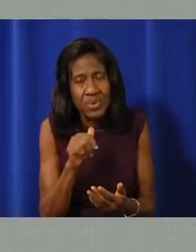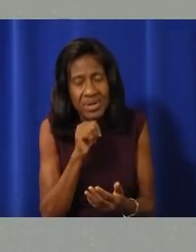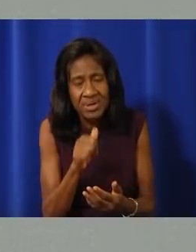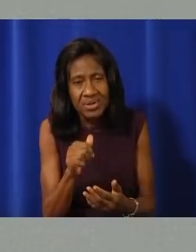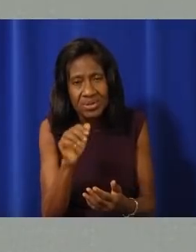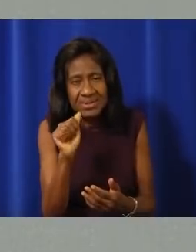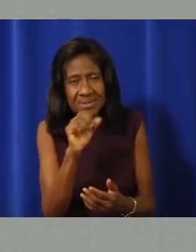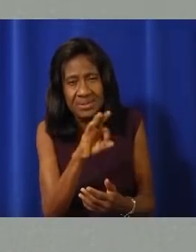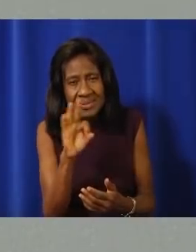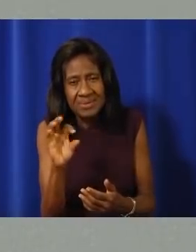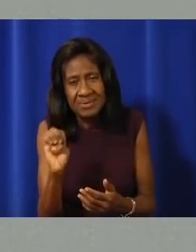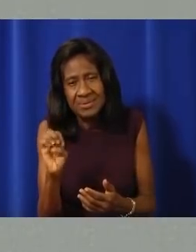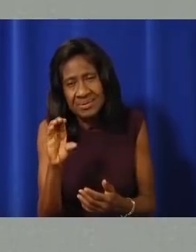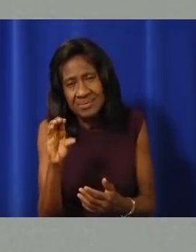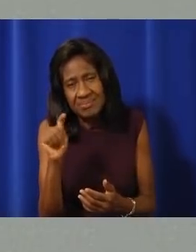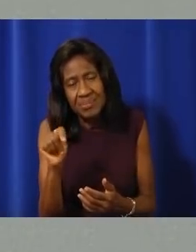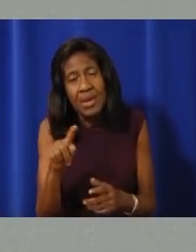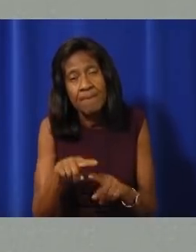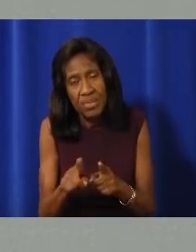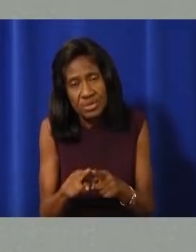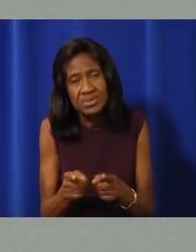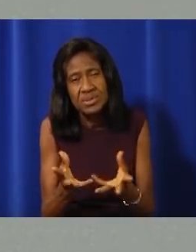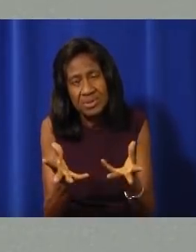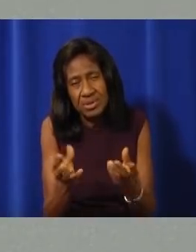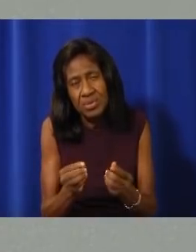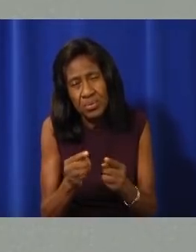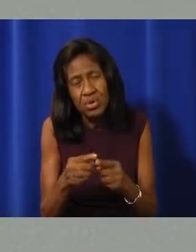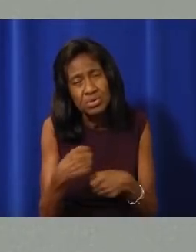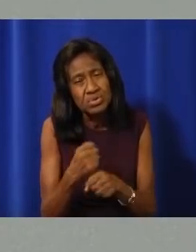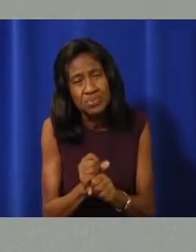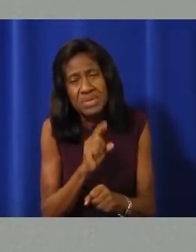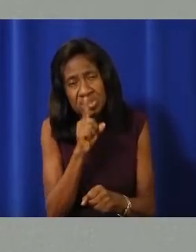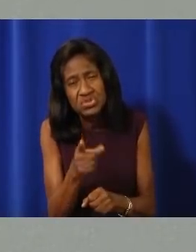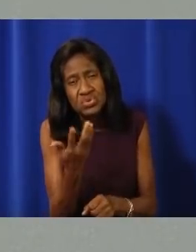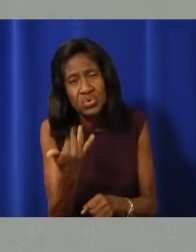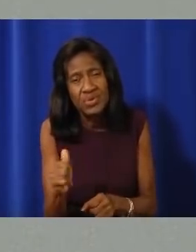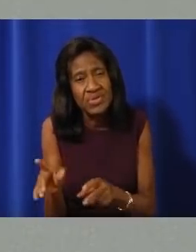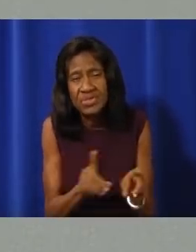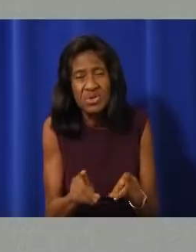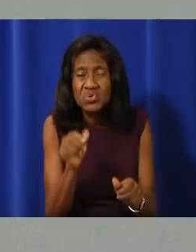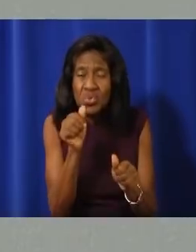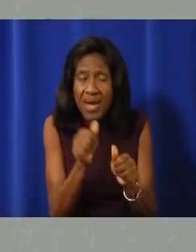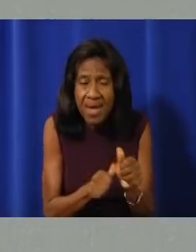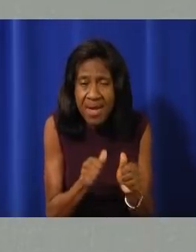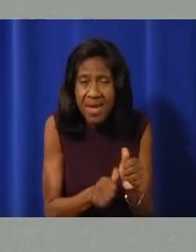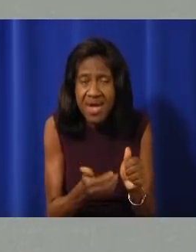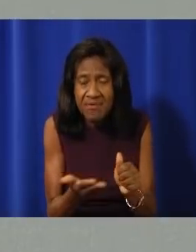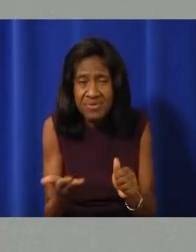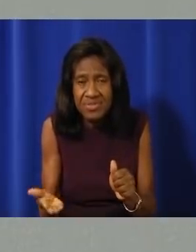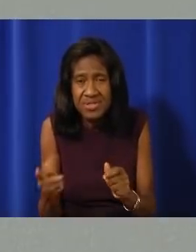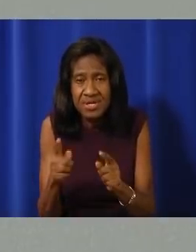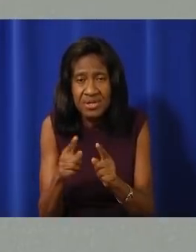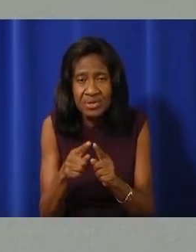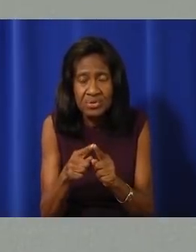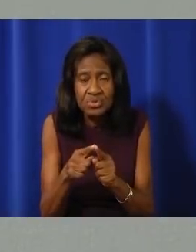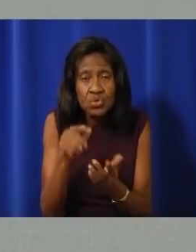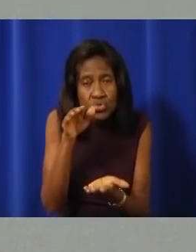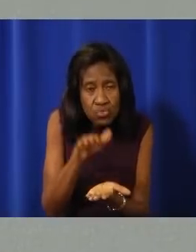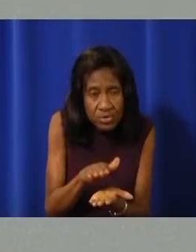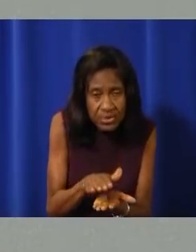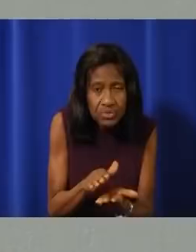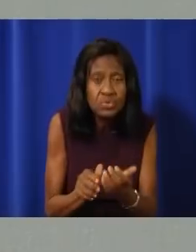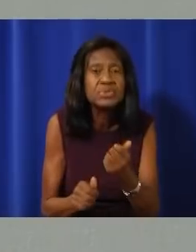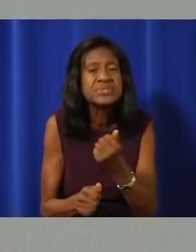fact is, we want to basically ensure that we do everything we can to minimize further risk.